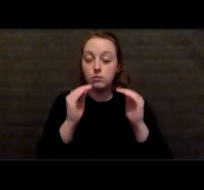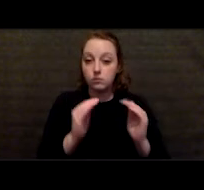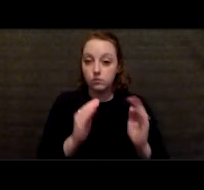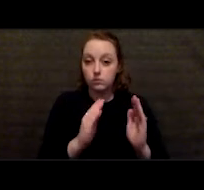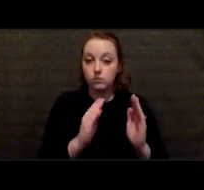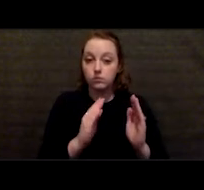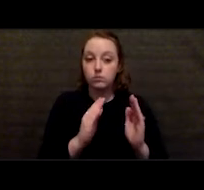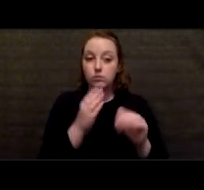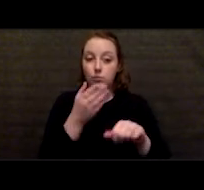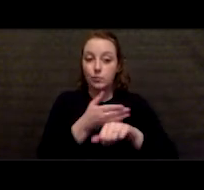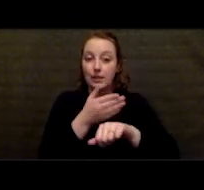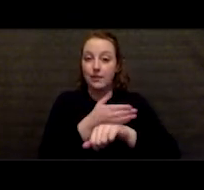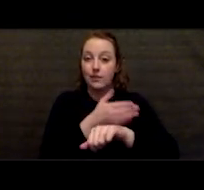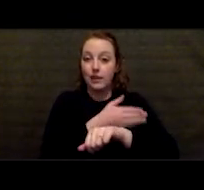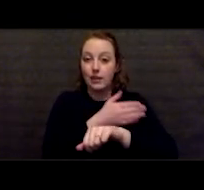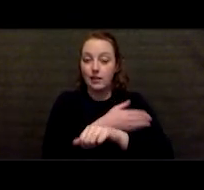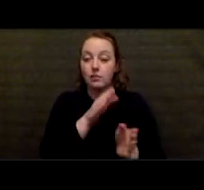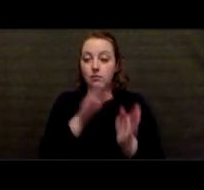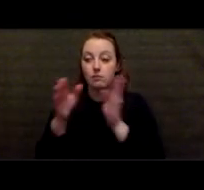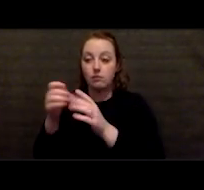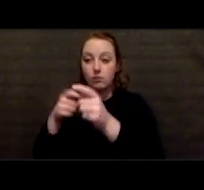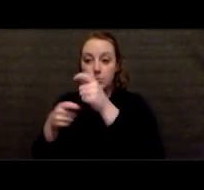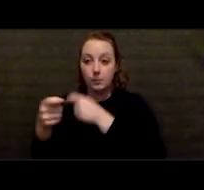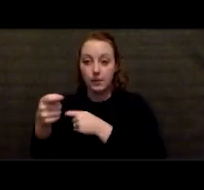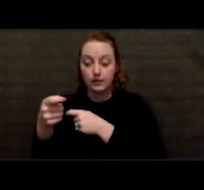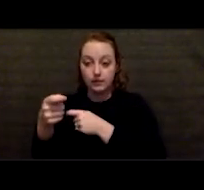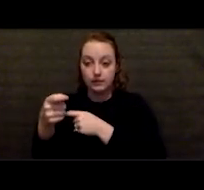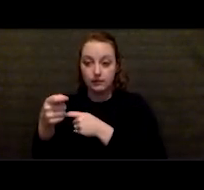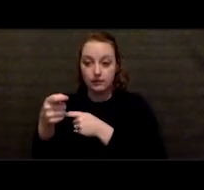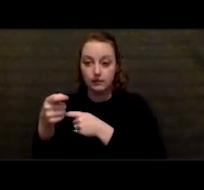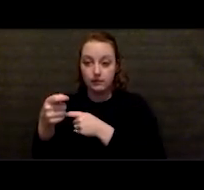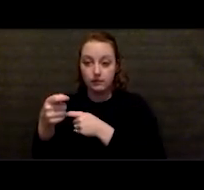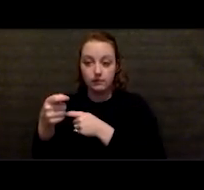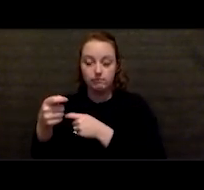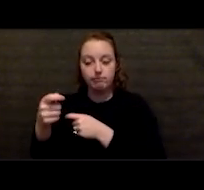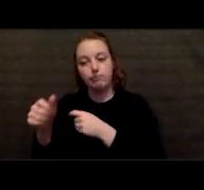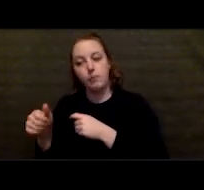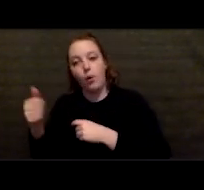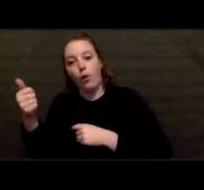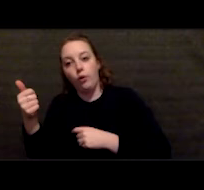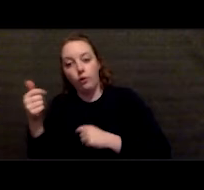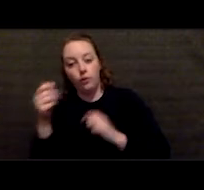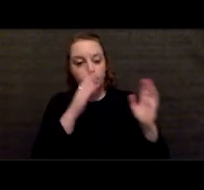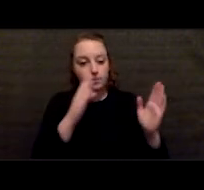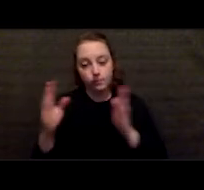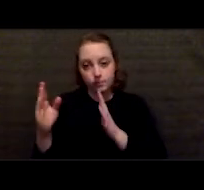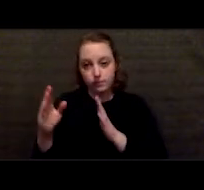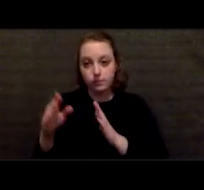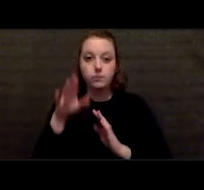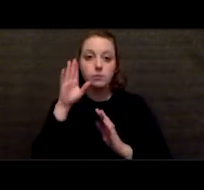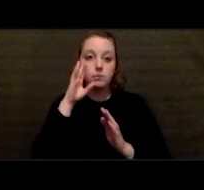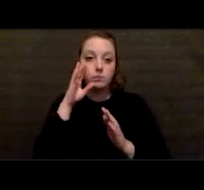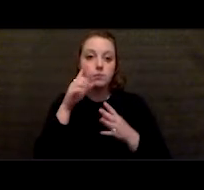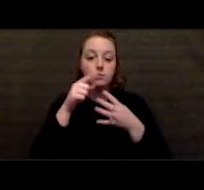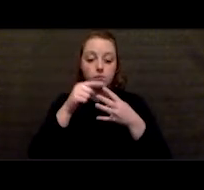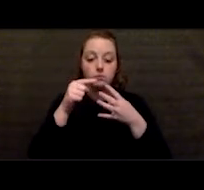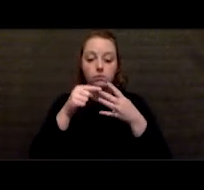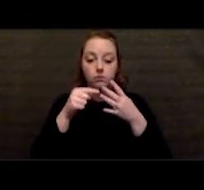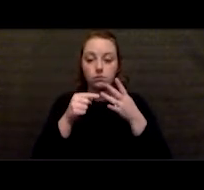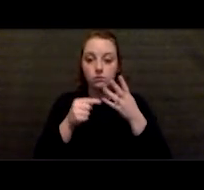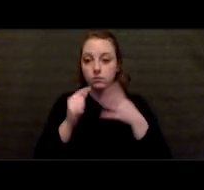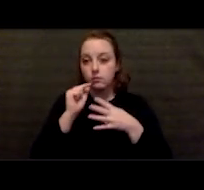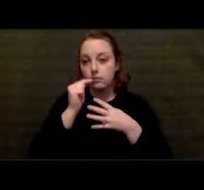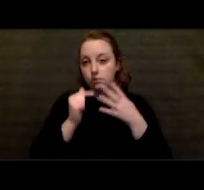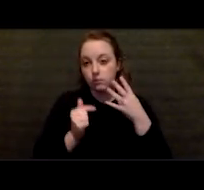site, or replacing Waco High School on site, or other. And we're gonna take them one at a time and just kind of talk through